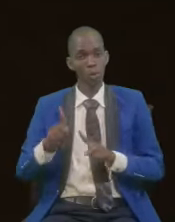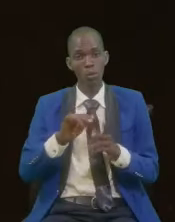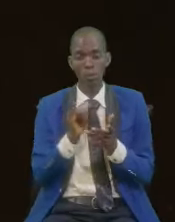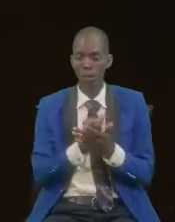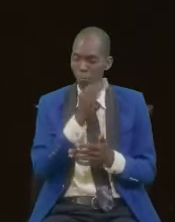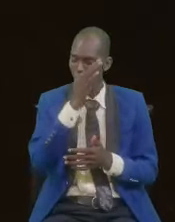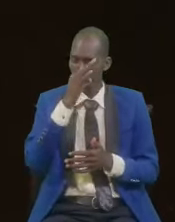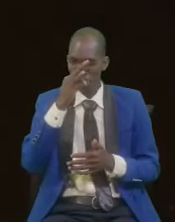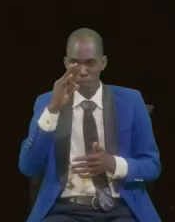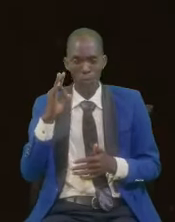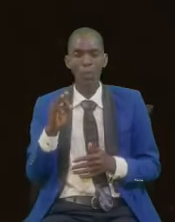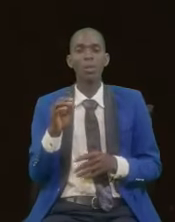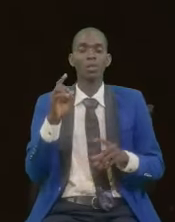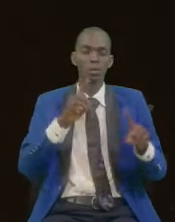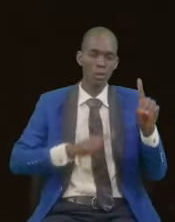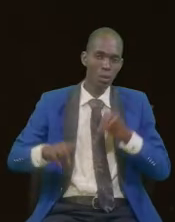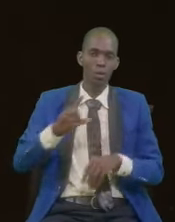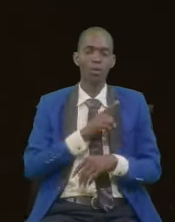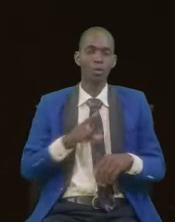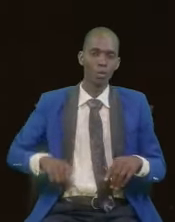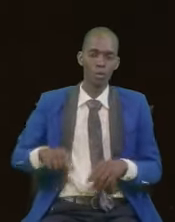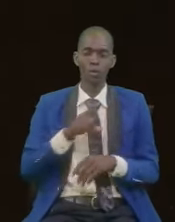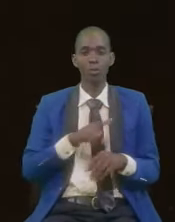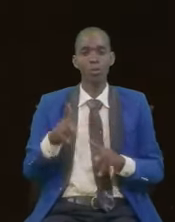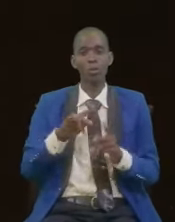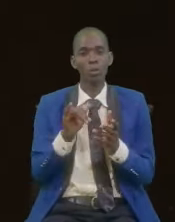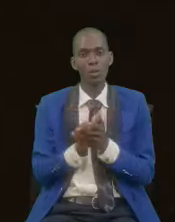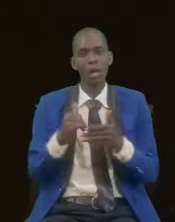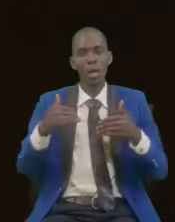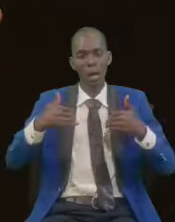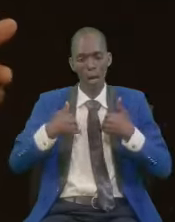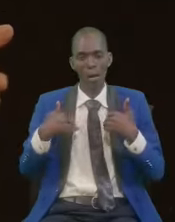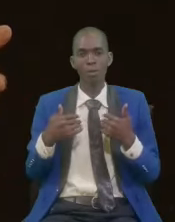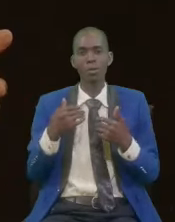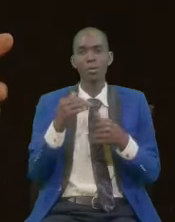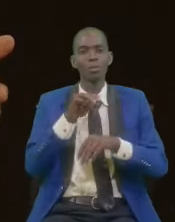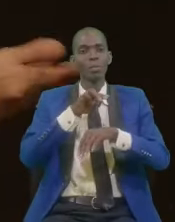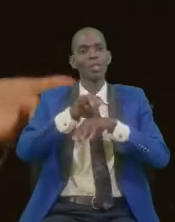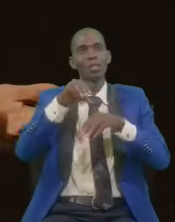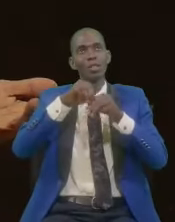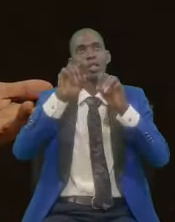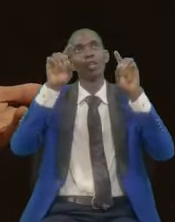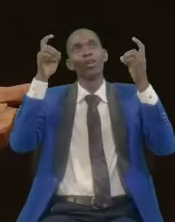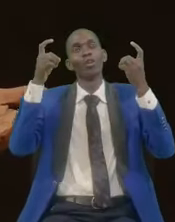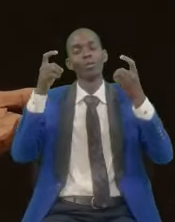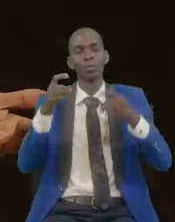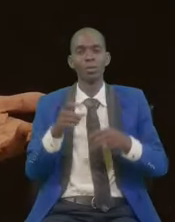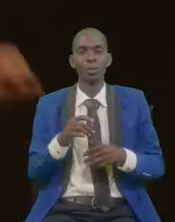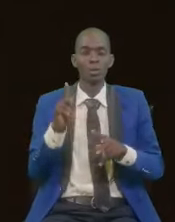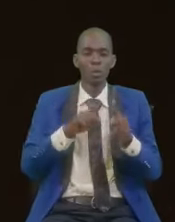who have, in quote, ministry, those who oversee